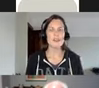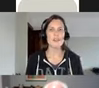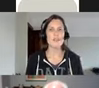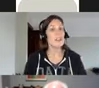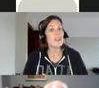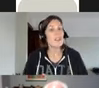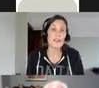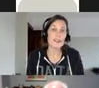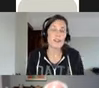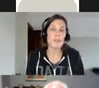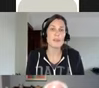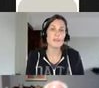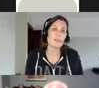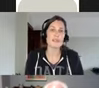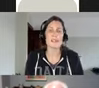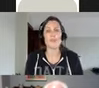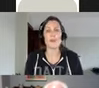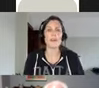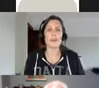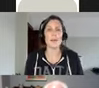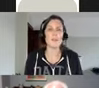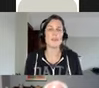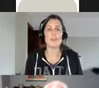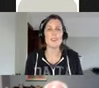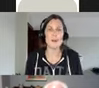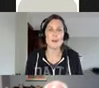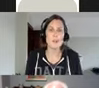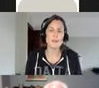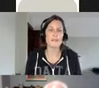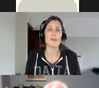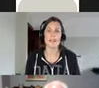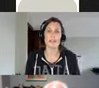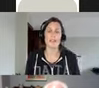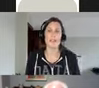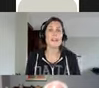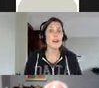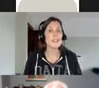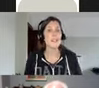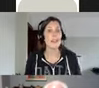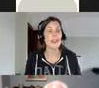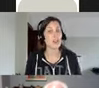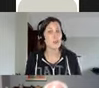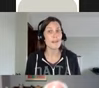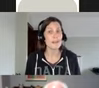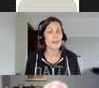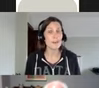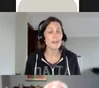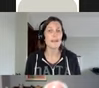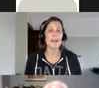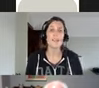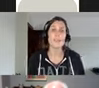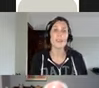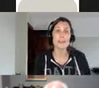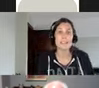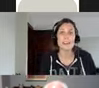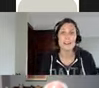excited, feel free to either just yell it at your computer too, because everybody who can hear you at home is probably going to think you're totally nuts and having a great time